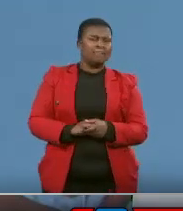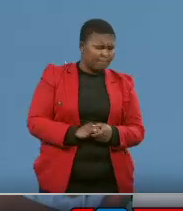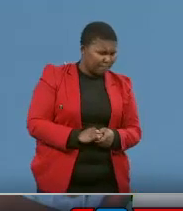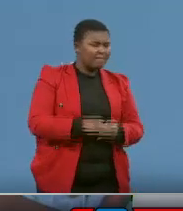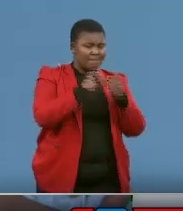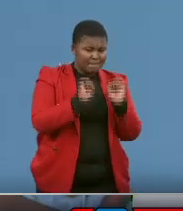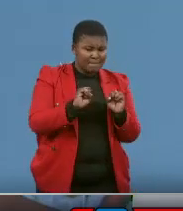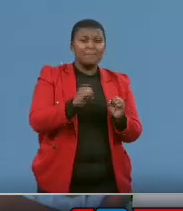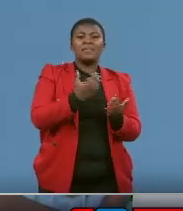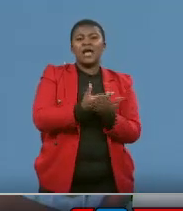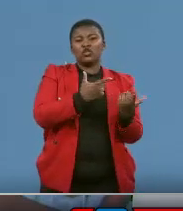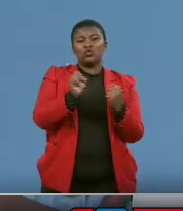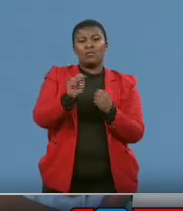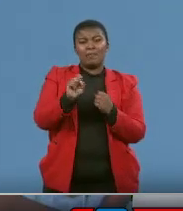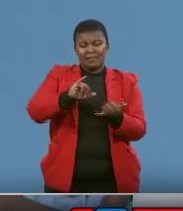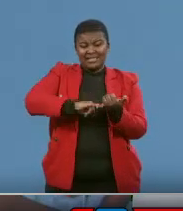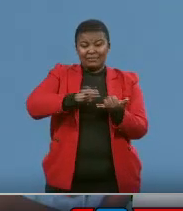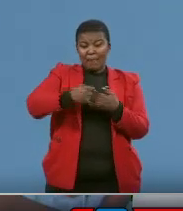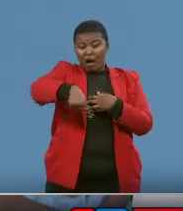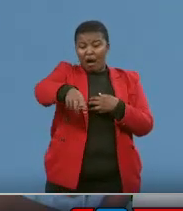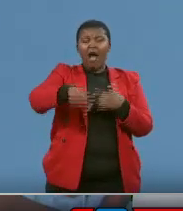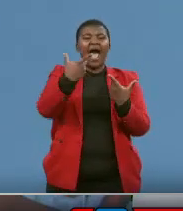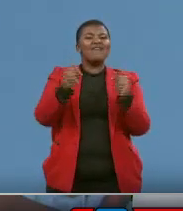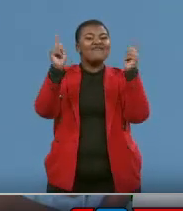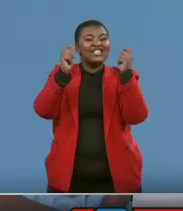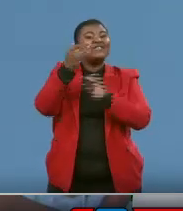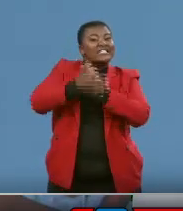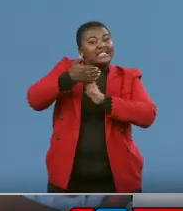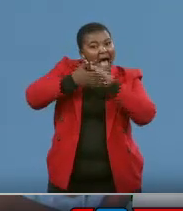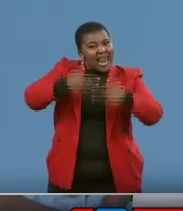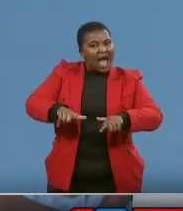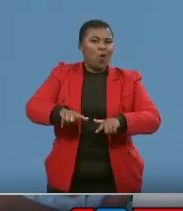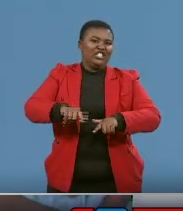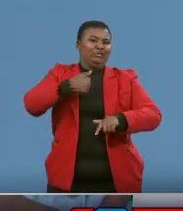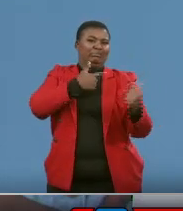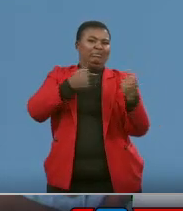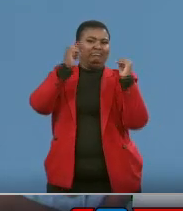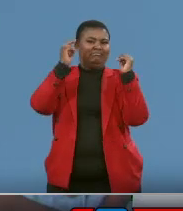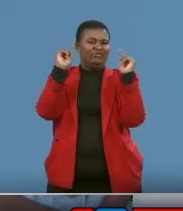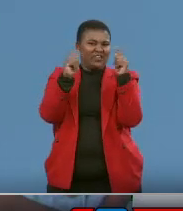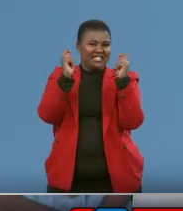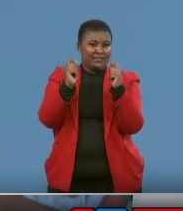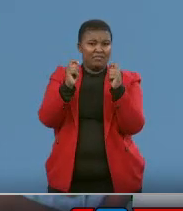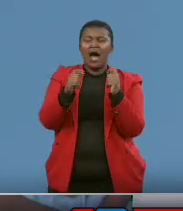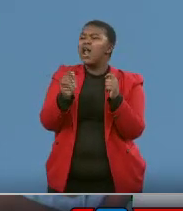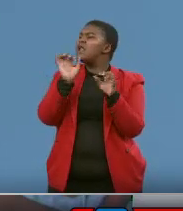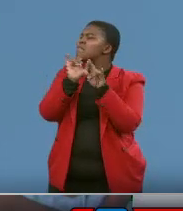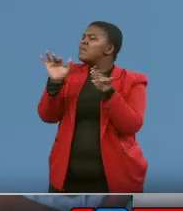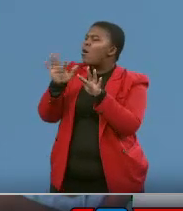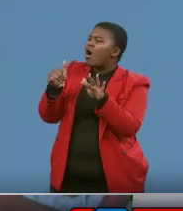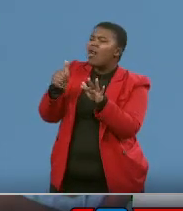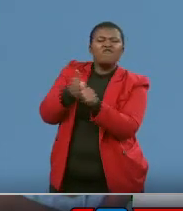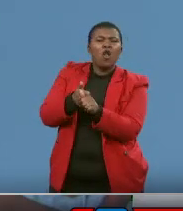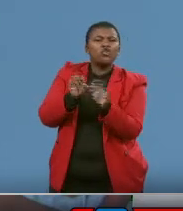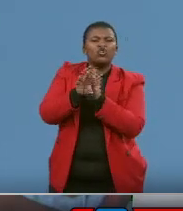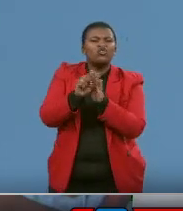how do people... we're doing a music festival in September in sign language. There we go. This is the kind of thing that's coming up. Yes. So where can people follow you, find you, all